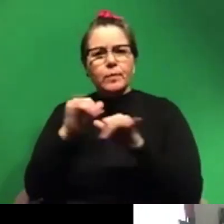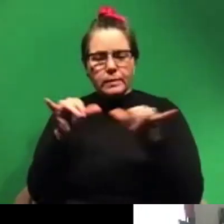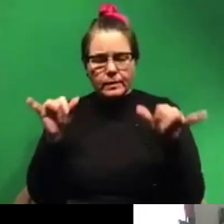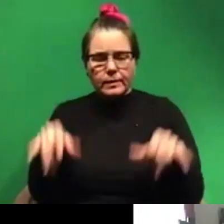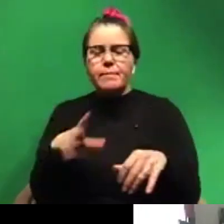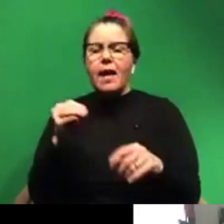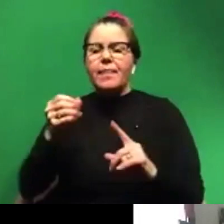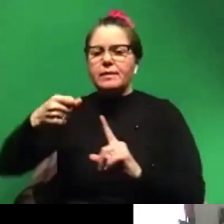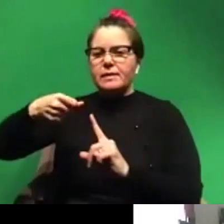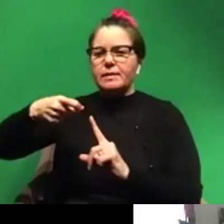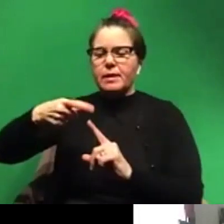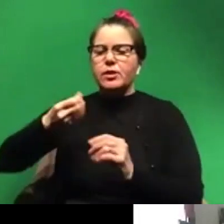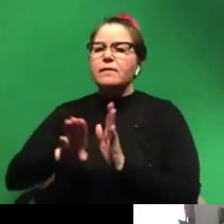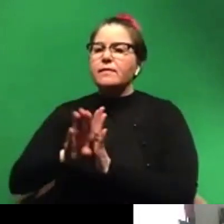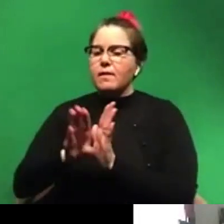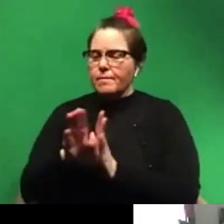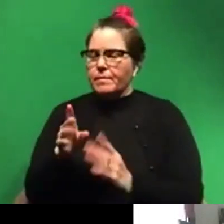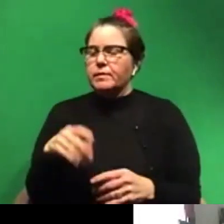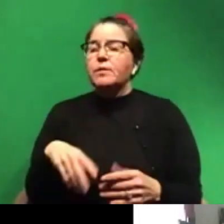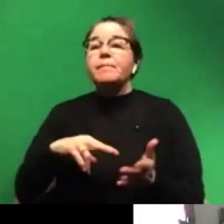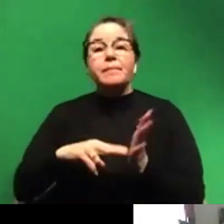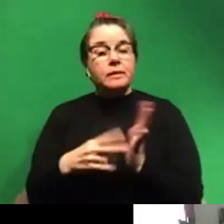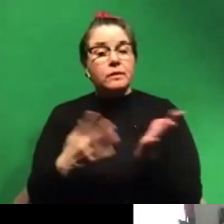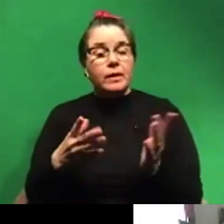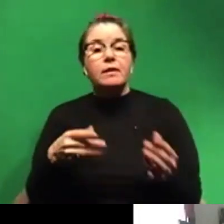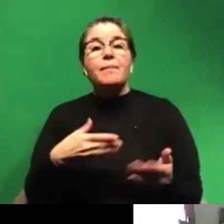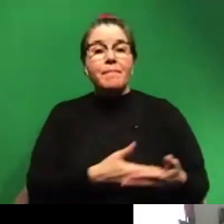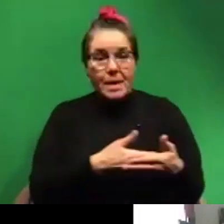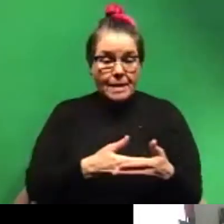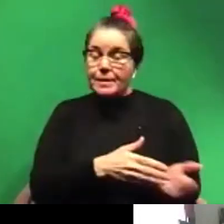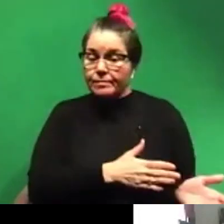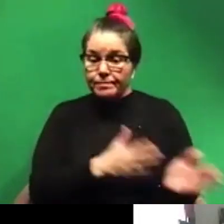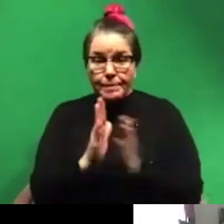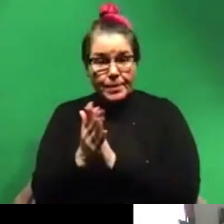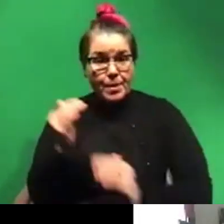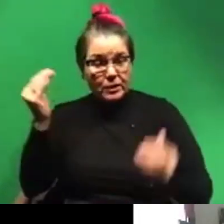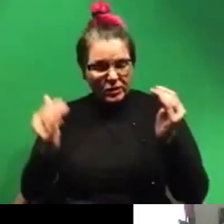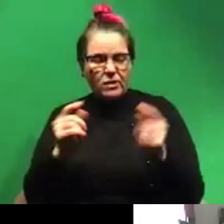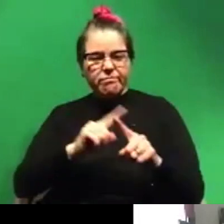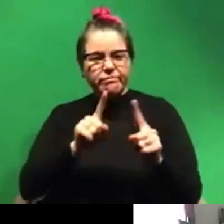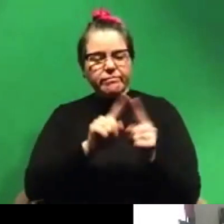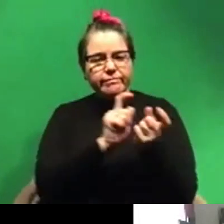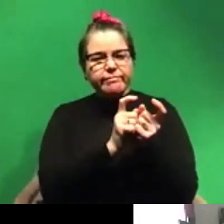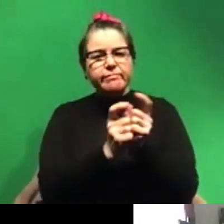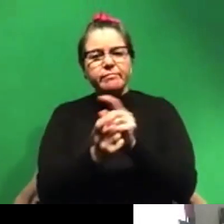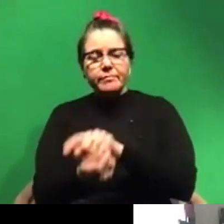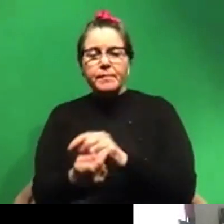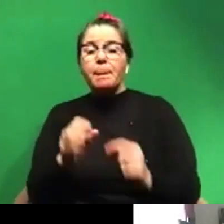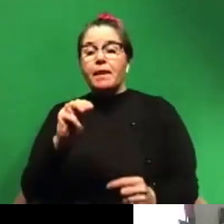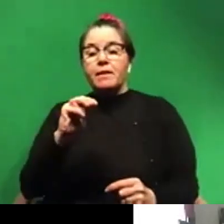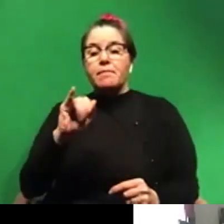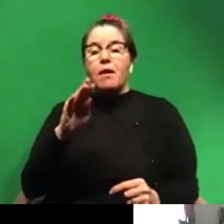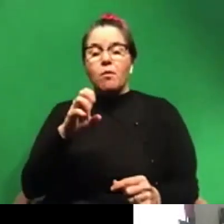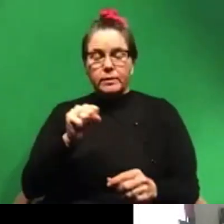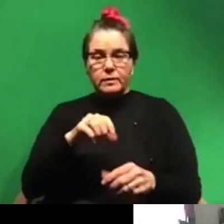of development. So what that means is as we go from babies to adults, we go through a lot of different changes, and the microbes that are living